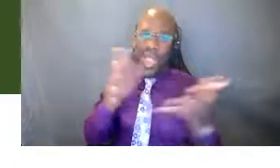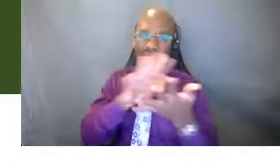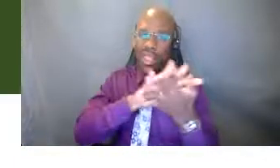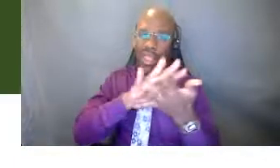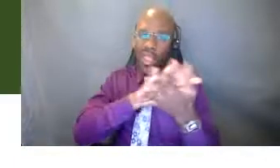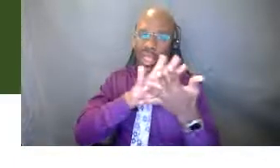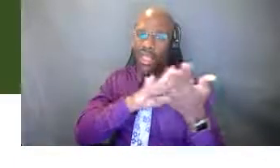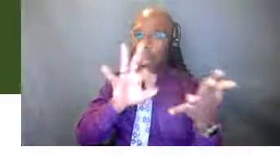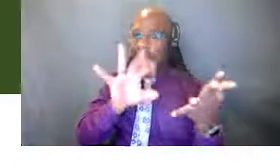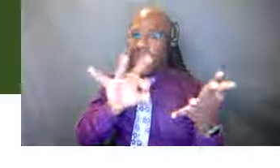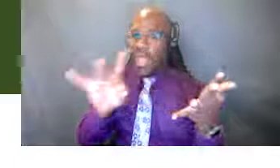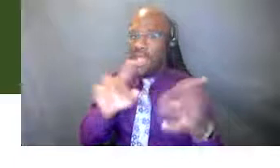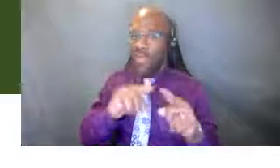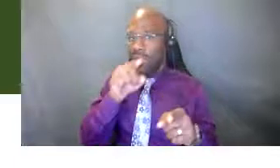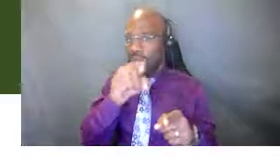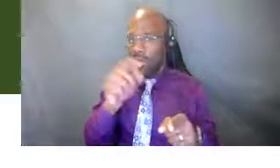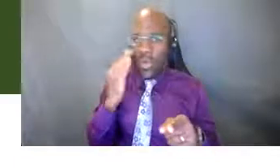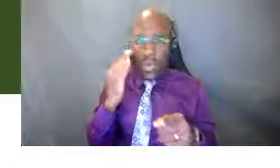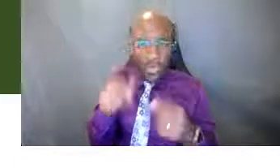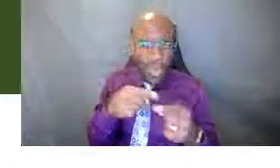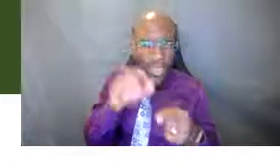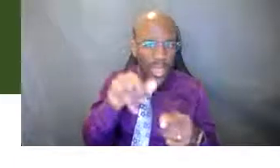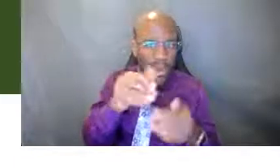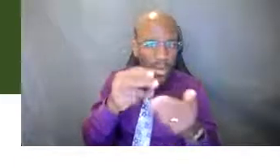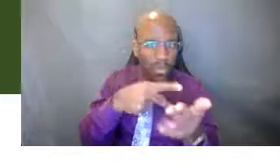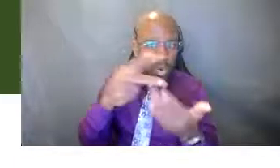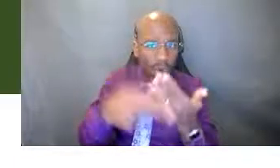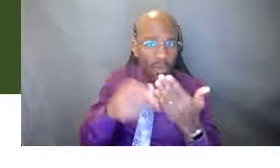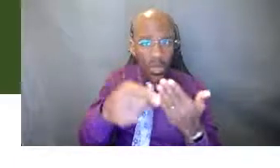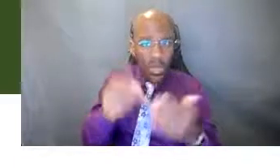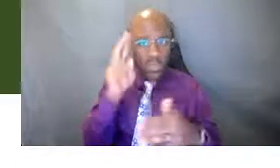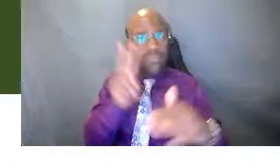you anticipate any problems with its rollout?